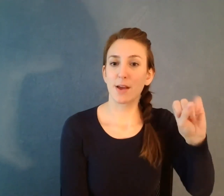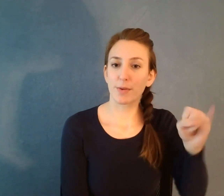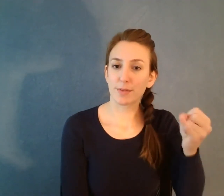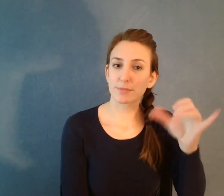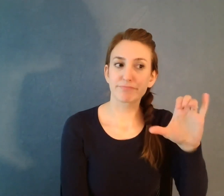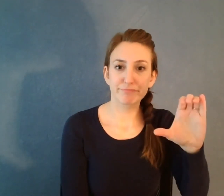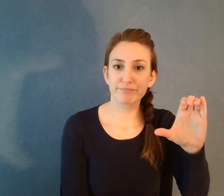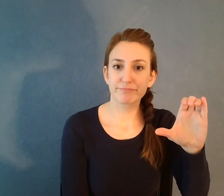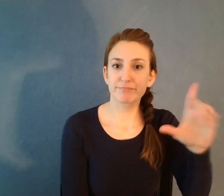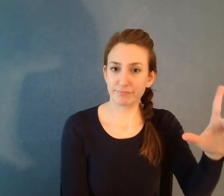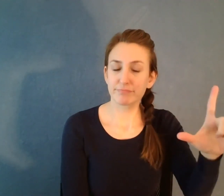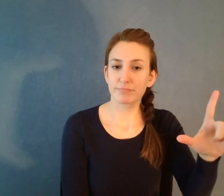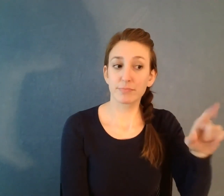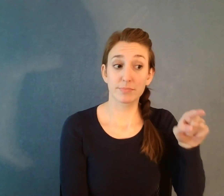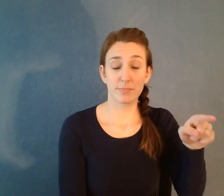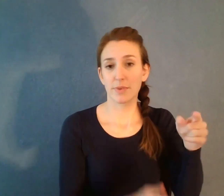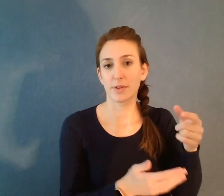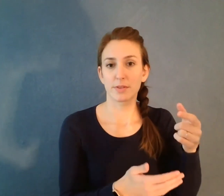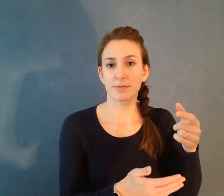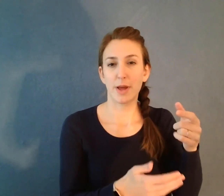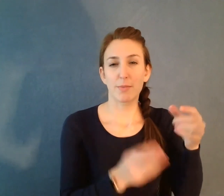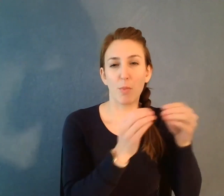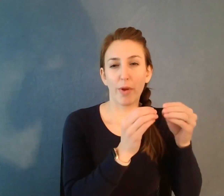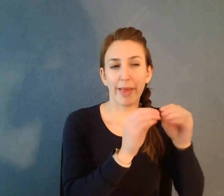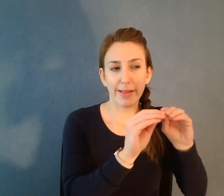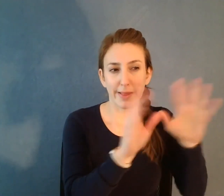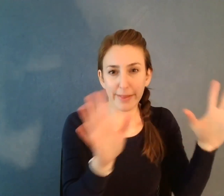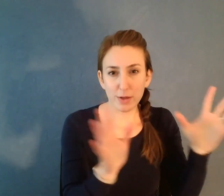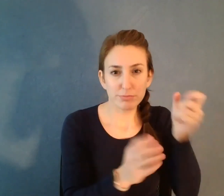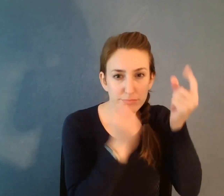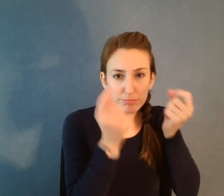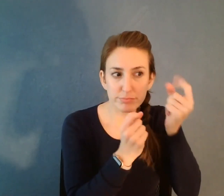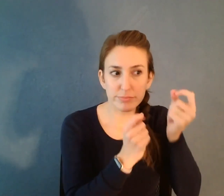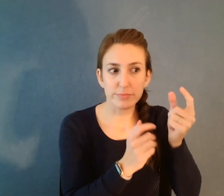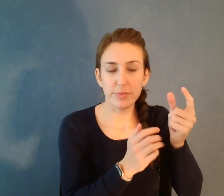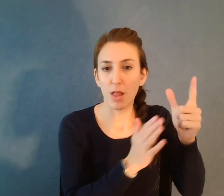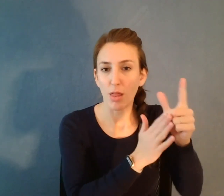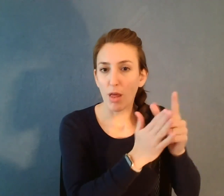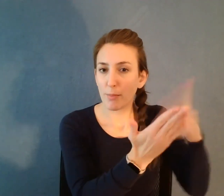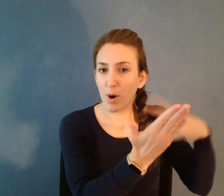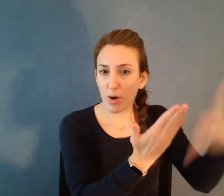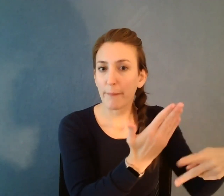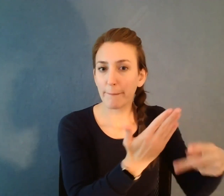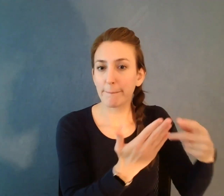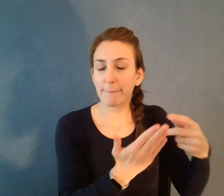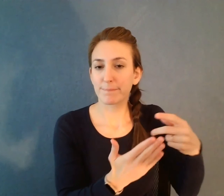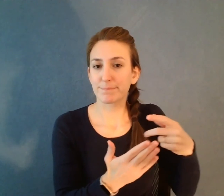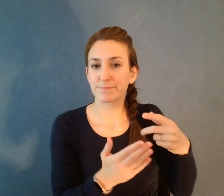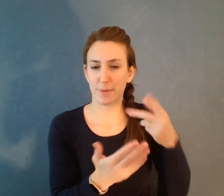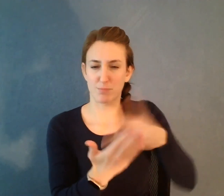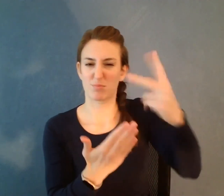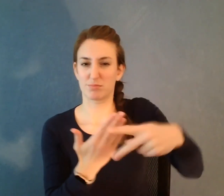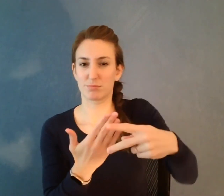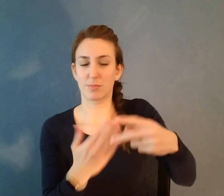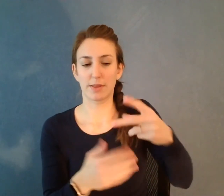situation. That was really helpful. One of the things I noticed about the current state of society and the awareness